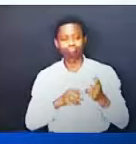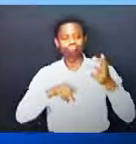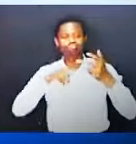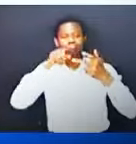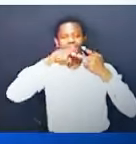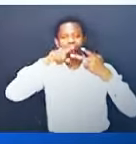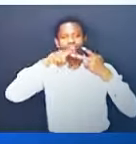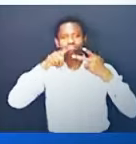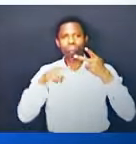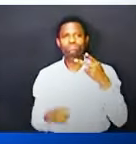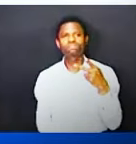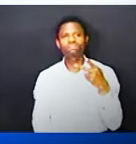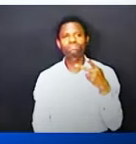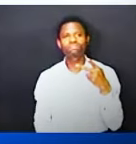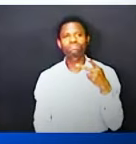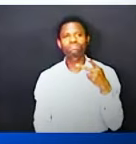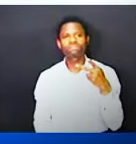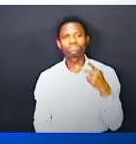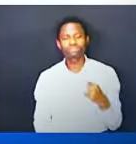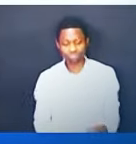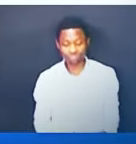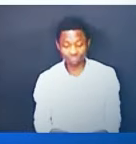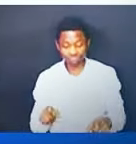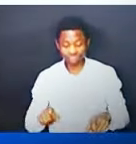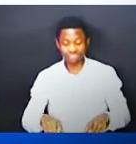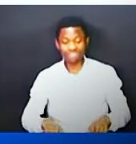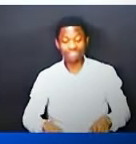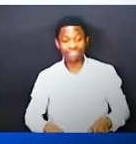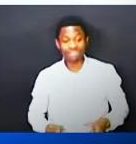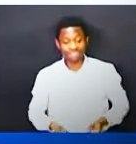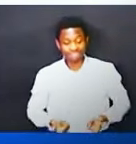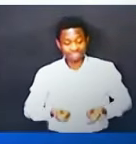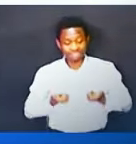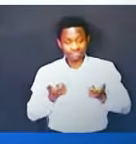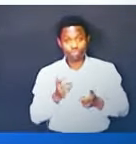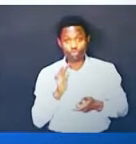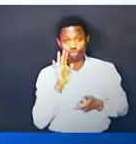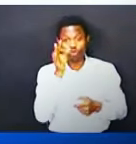Number 2, living your faith in the public sphere.